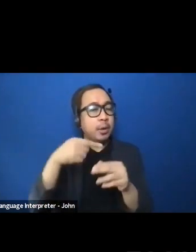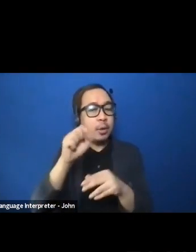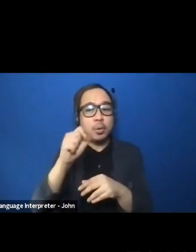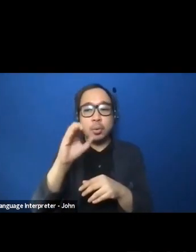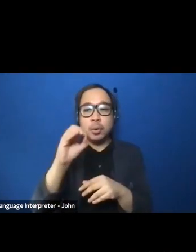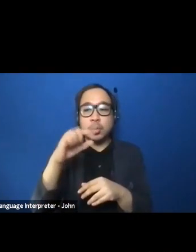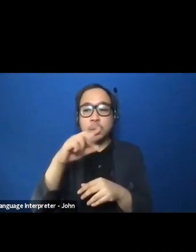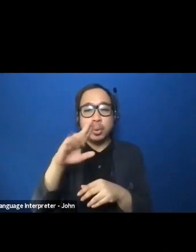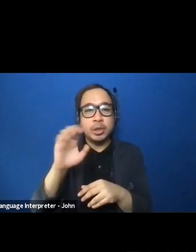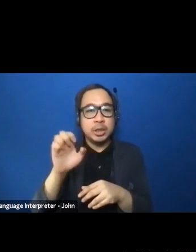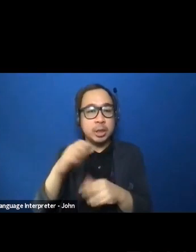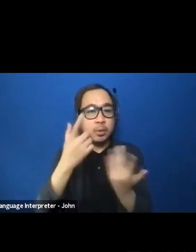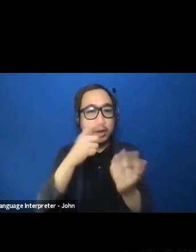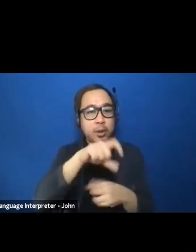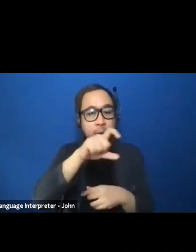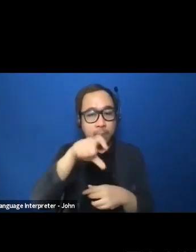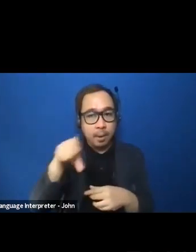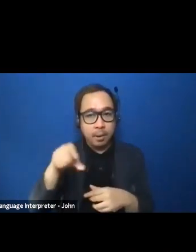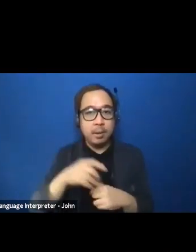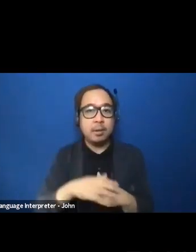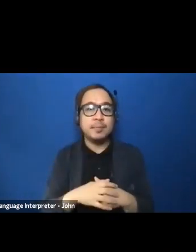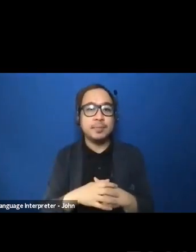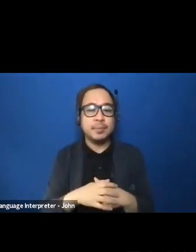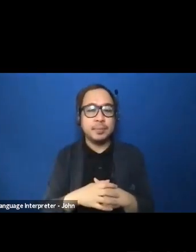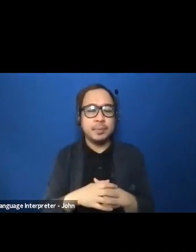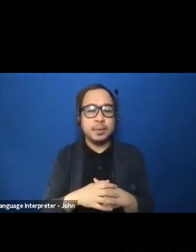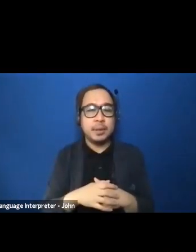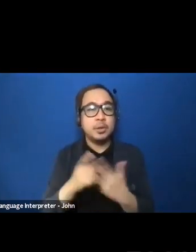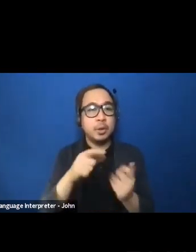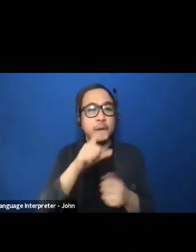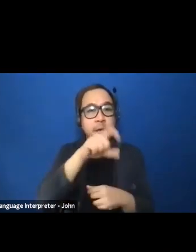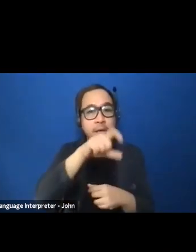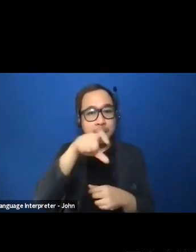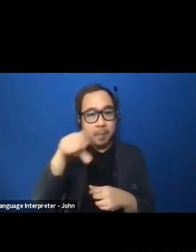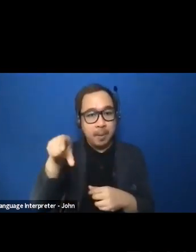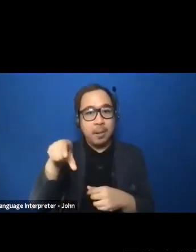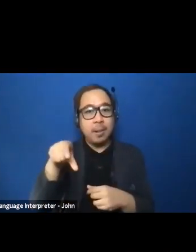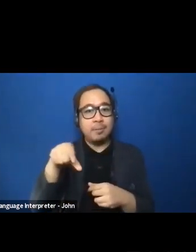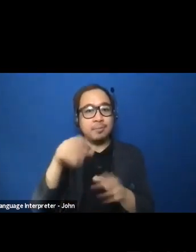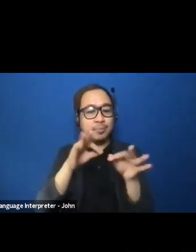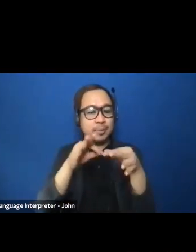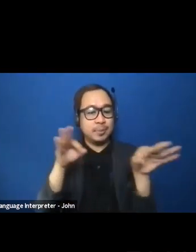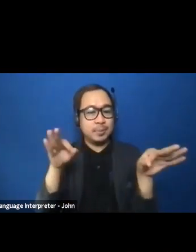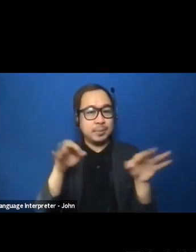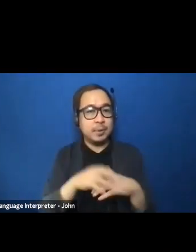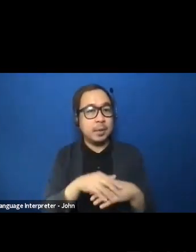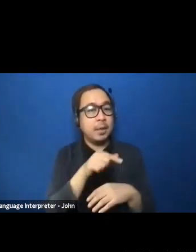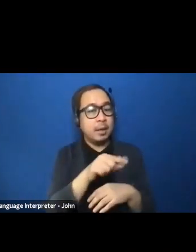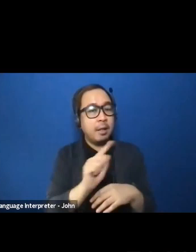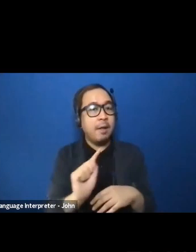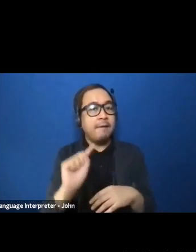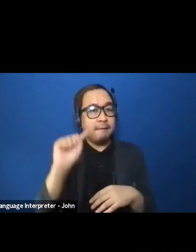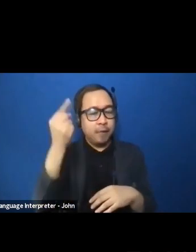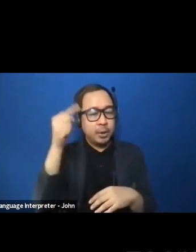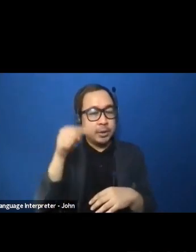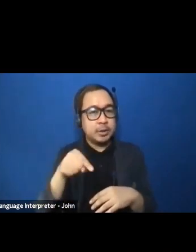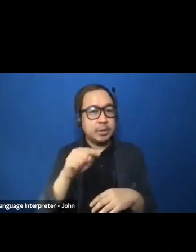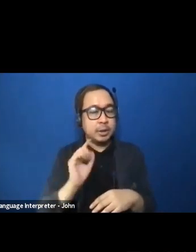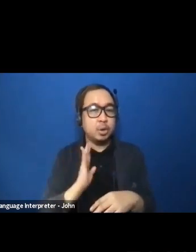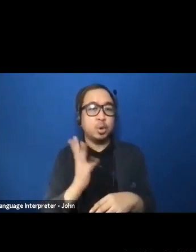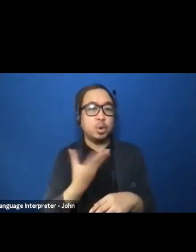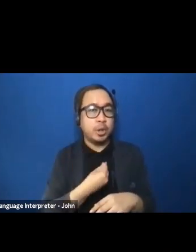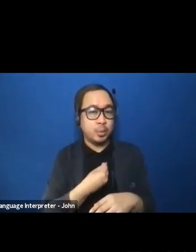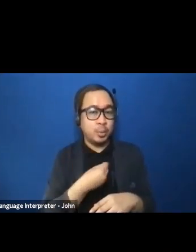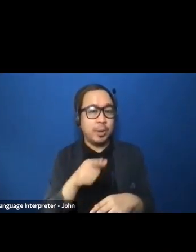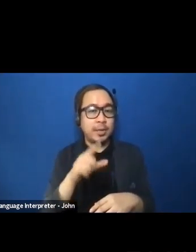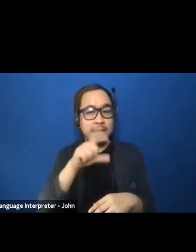and Nepal Bhasha, in Nepalese and Nepal Bhasha. She is also the first trans woman in Nepal